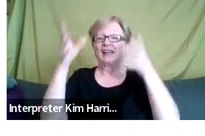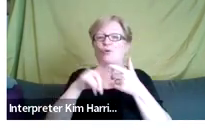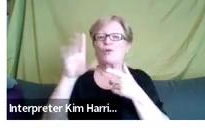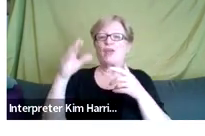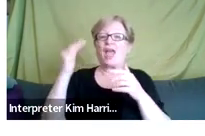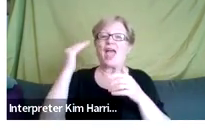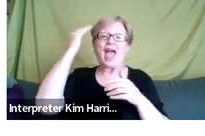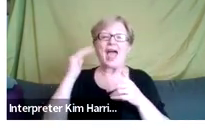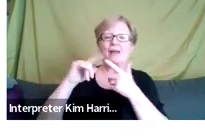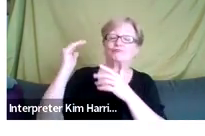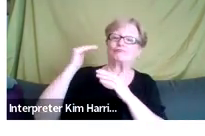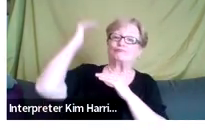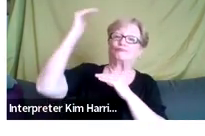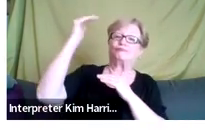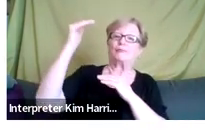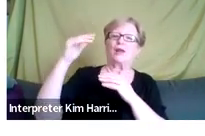companies